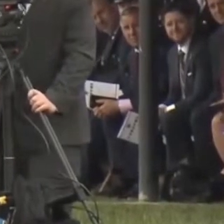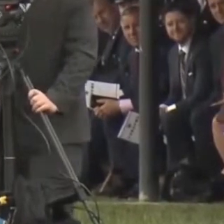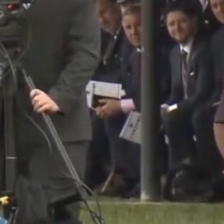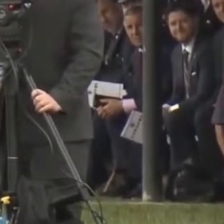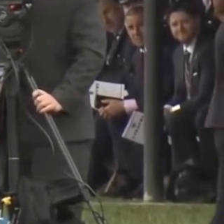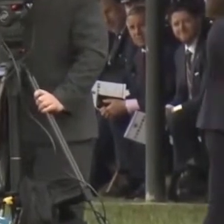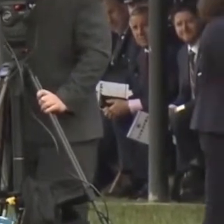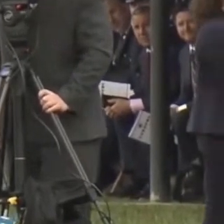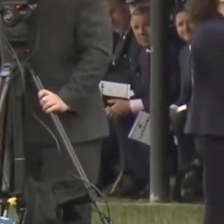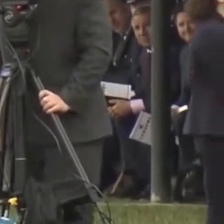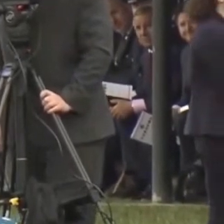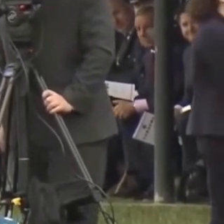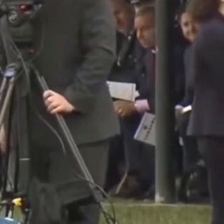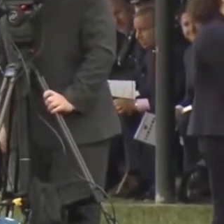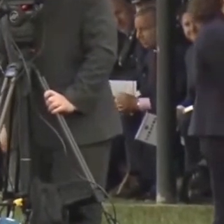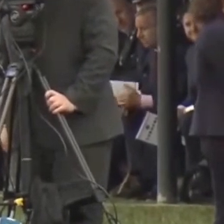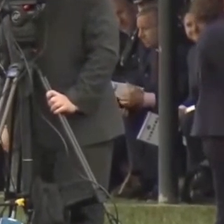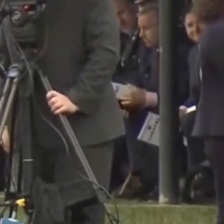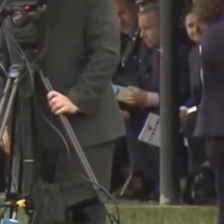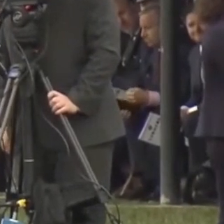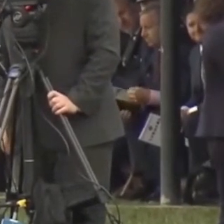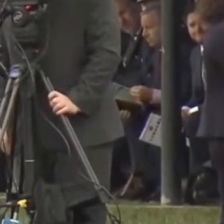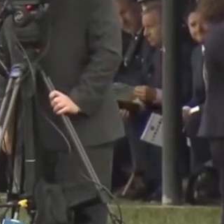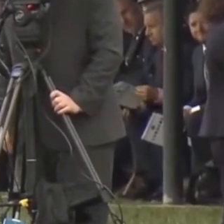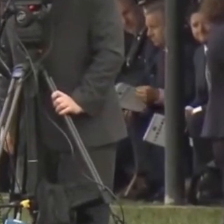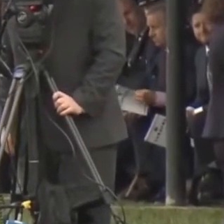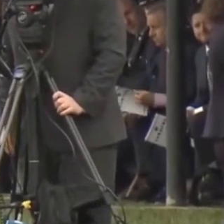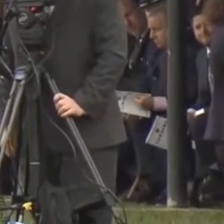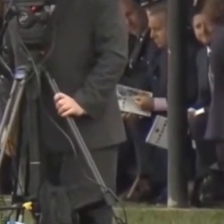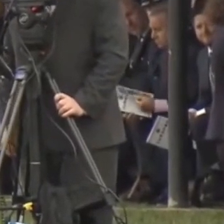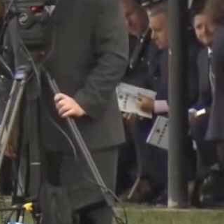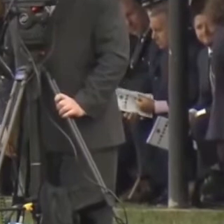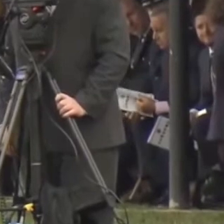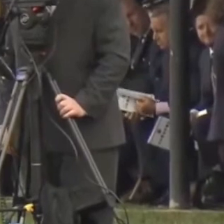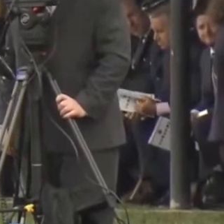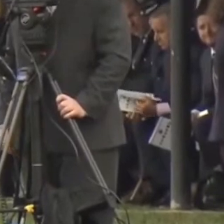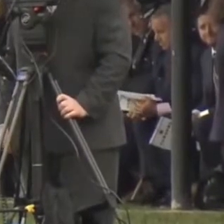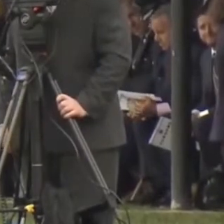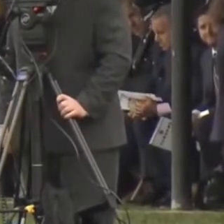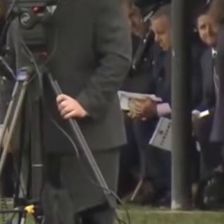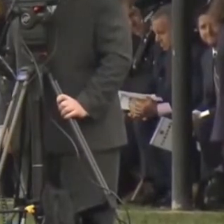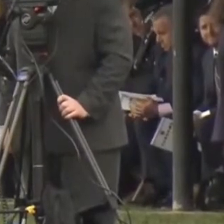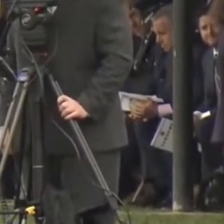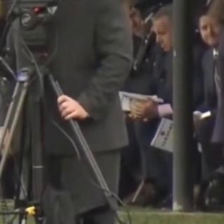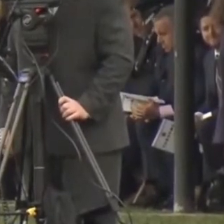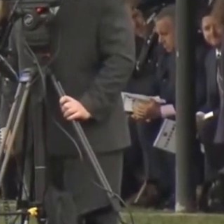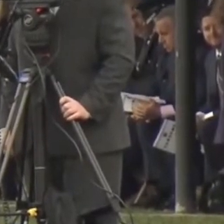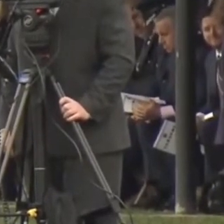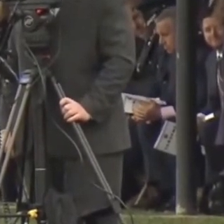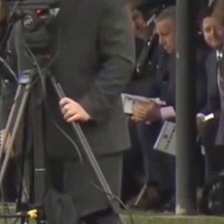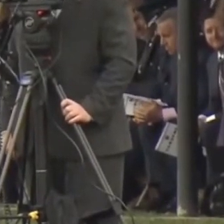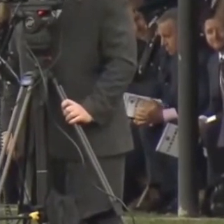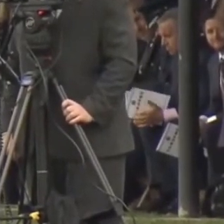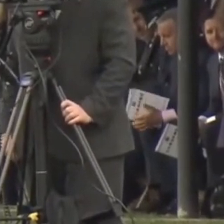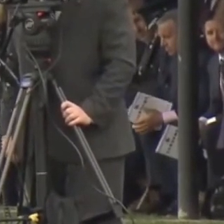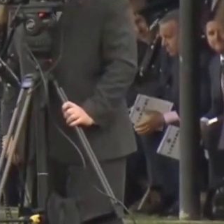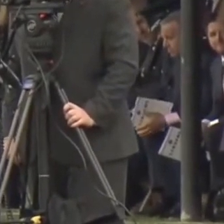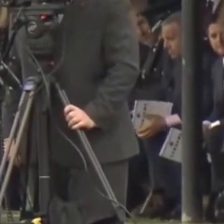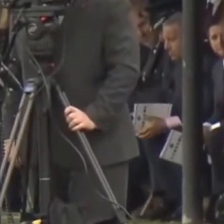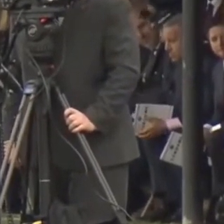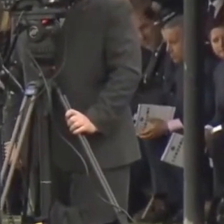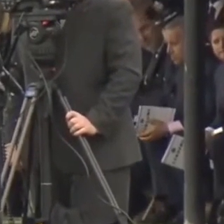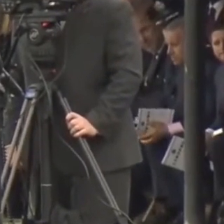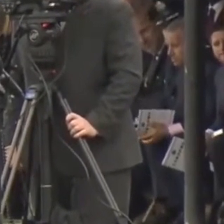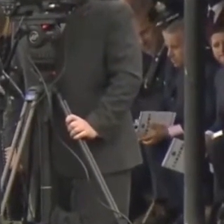without mental reservation without mental reservation or purpose of evasion, or purpose of evasion, and that I will well and faithfully that I will well and faithfully discharge